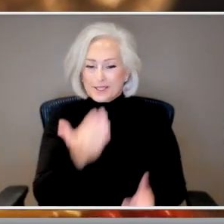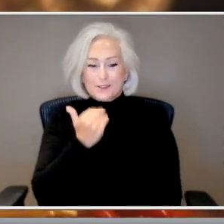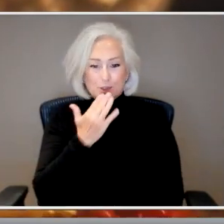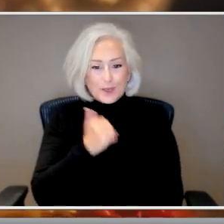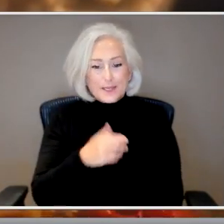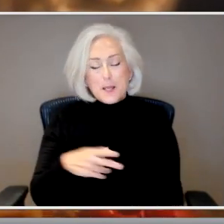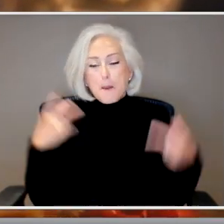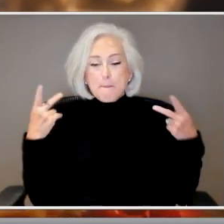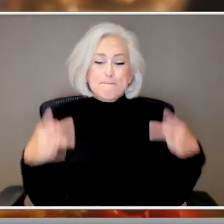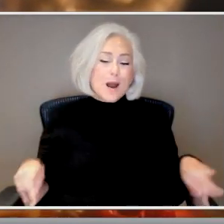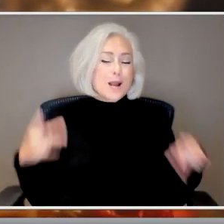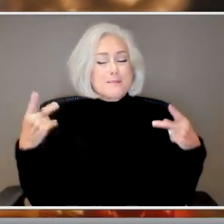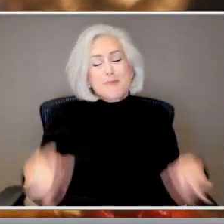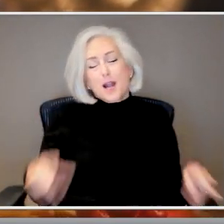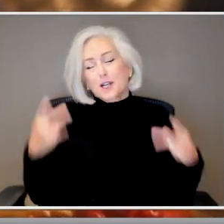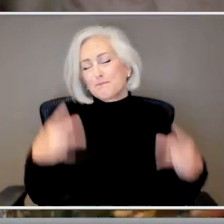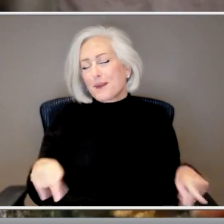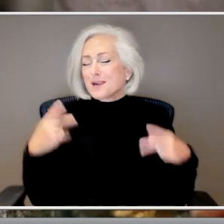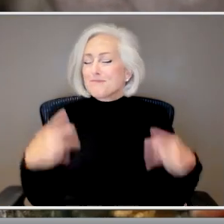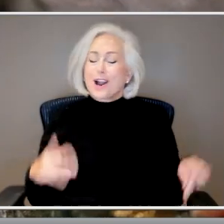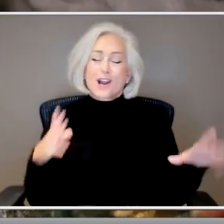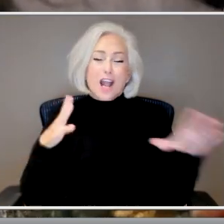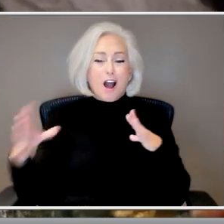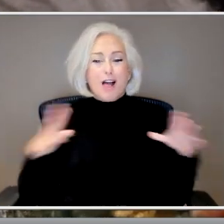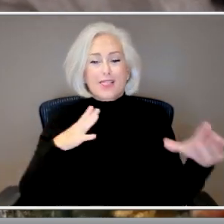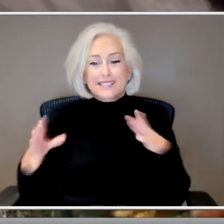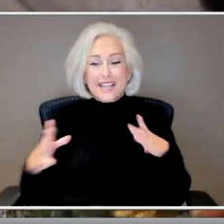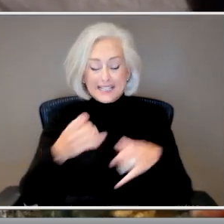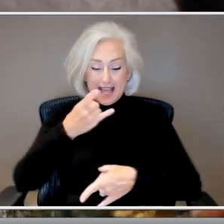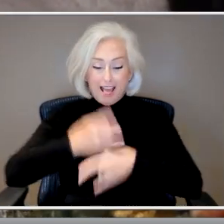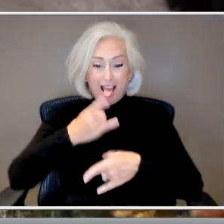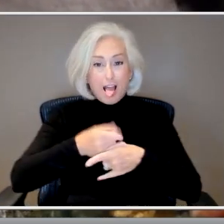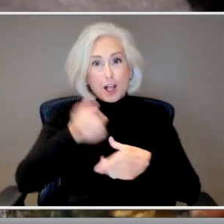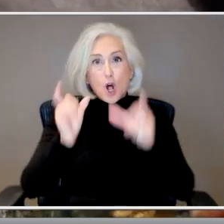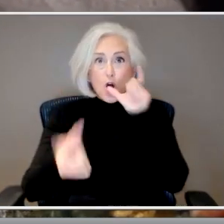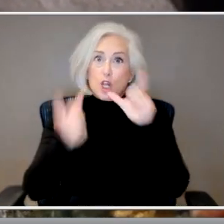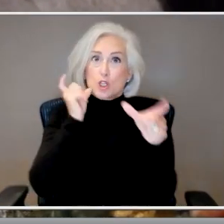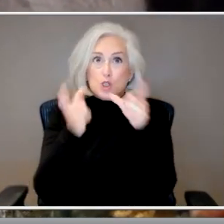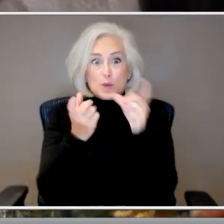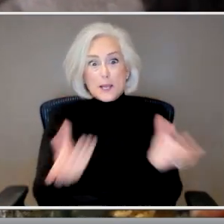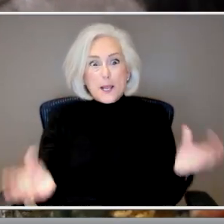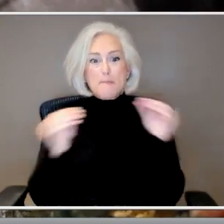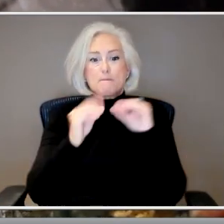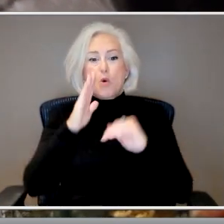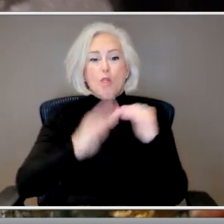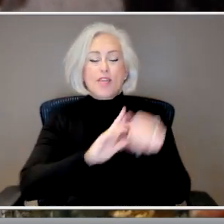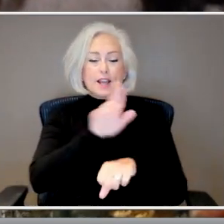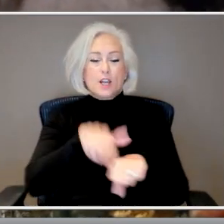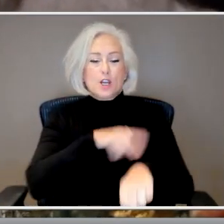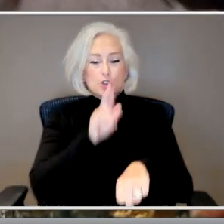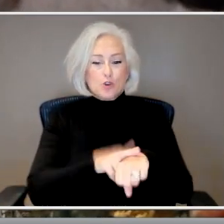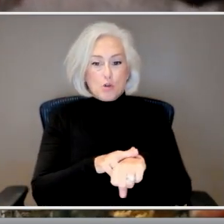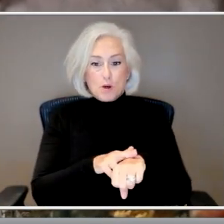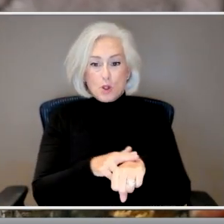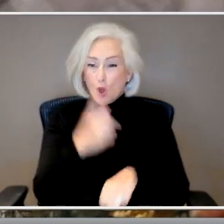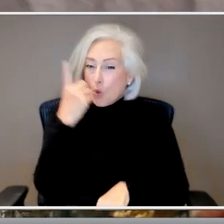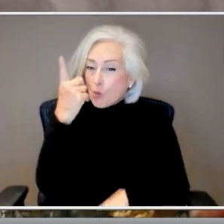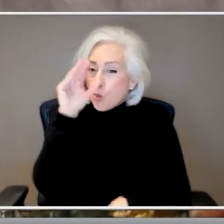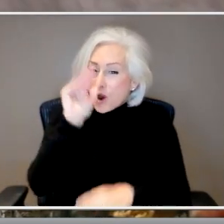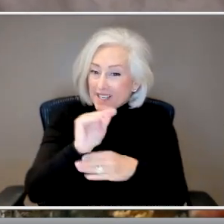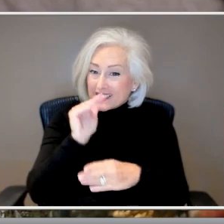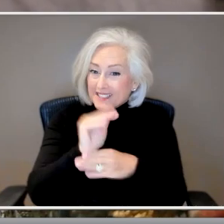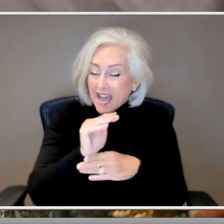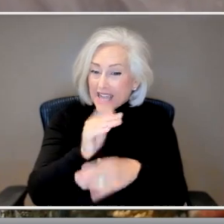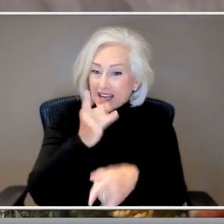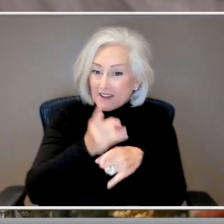more holiday parties, and there's drinking more than usual. We're going to show you what just a single night of drinking more than usual